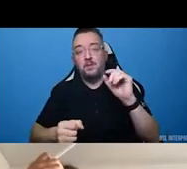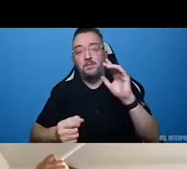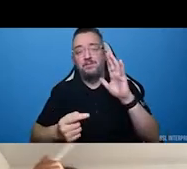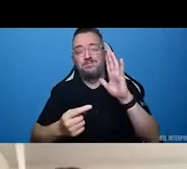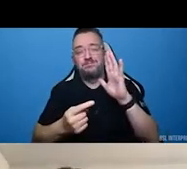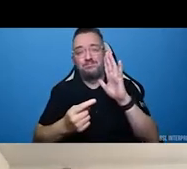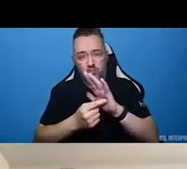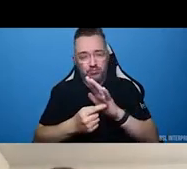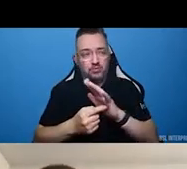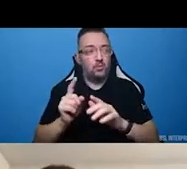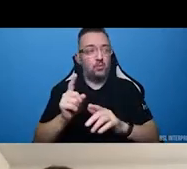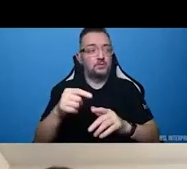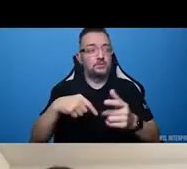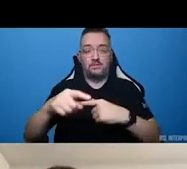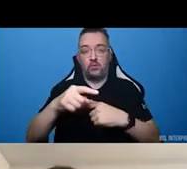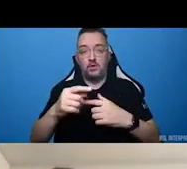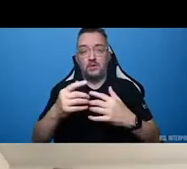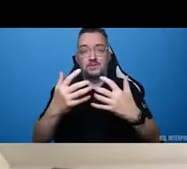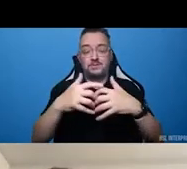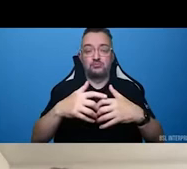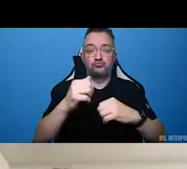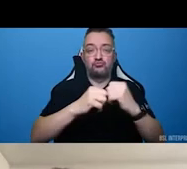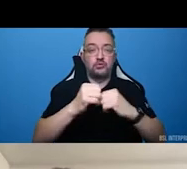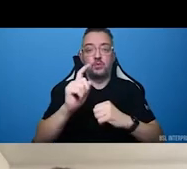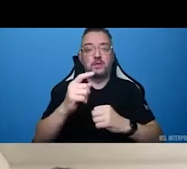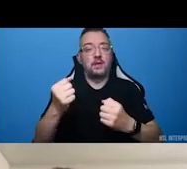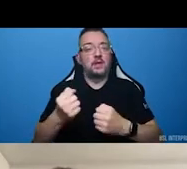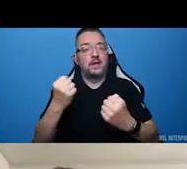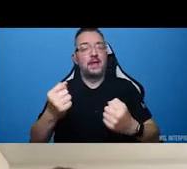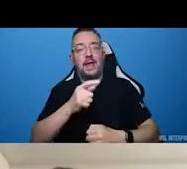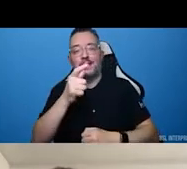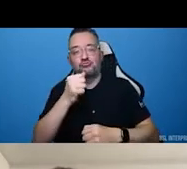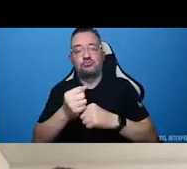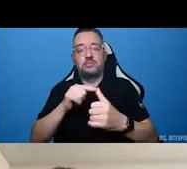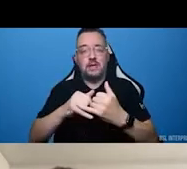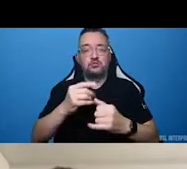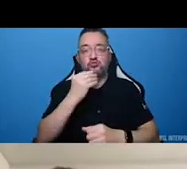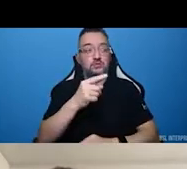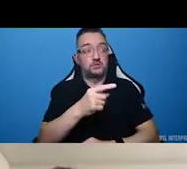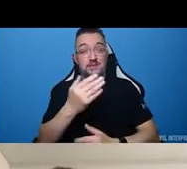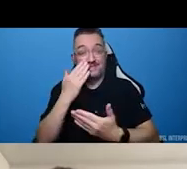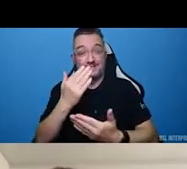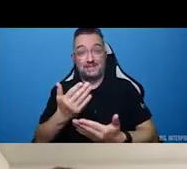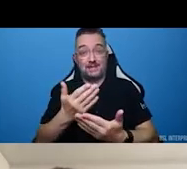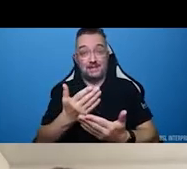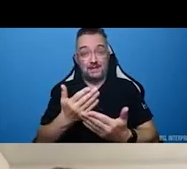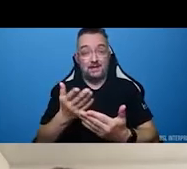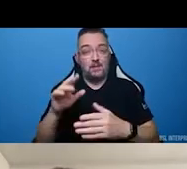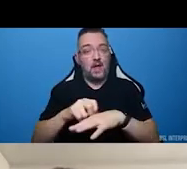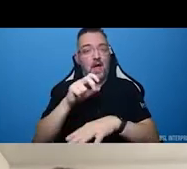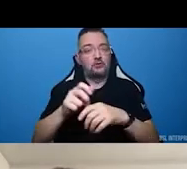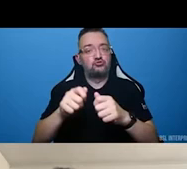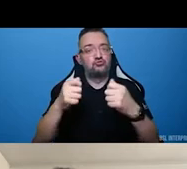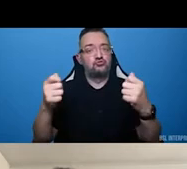consequences of this data infrastructure development is that of energy use. And here you can see a headline from the Irish Times